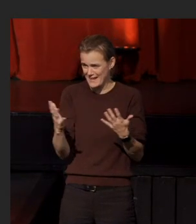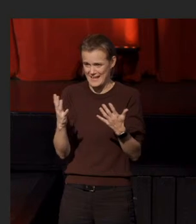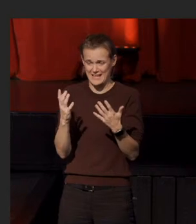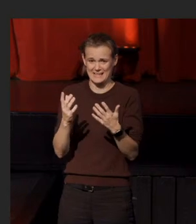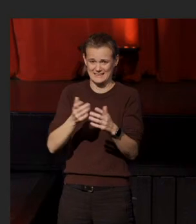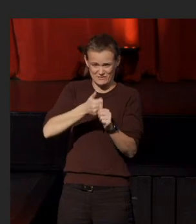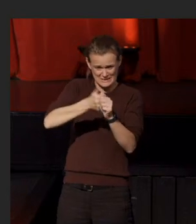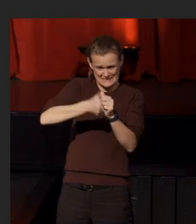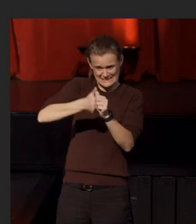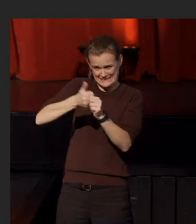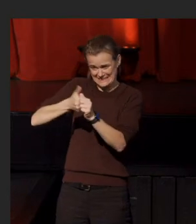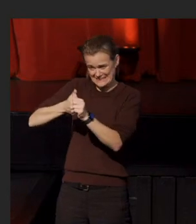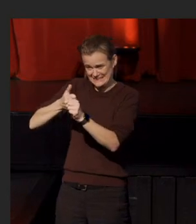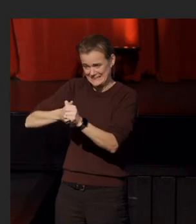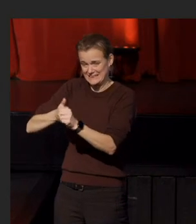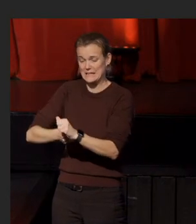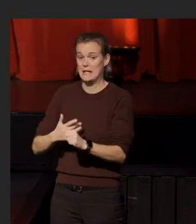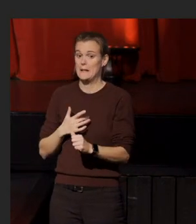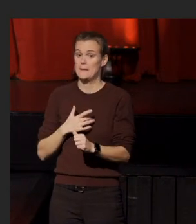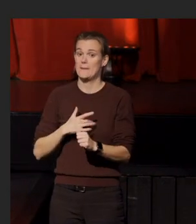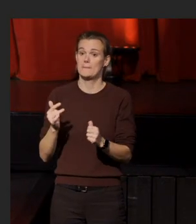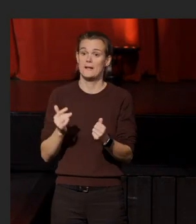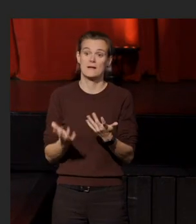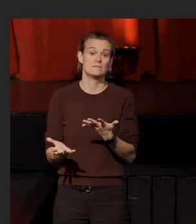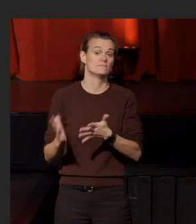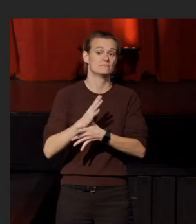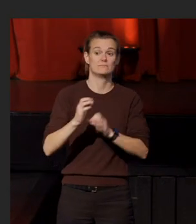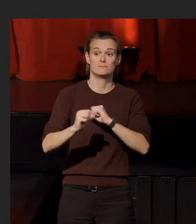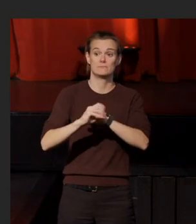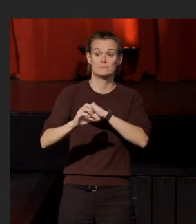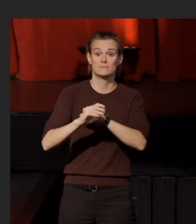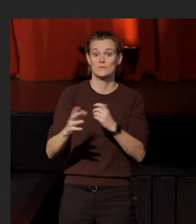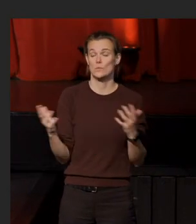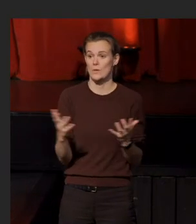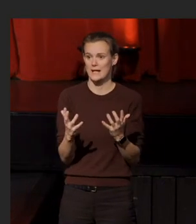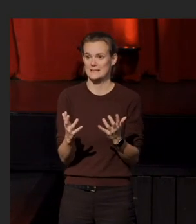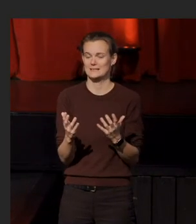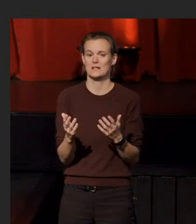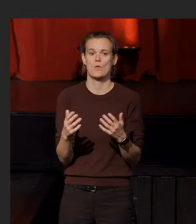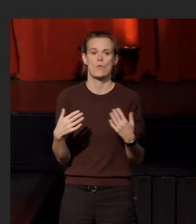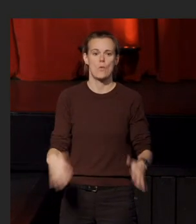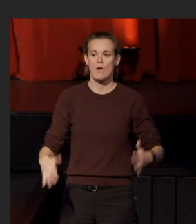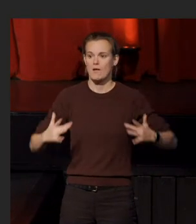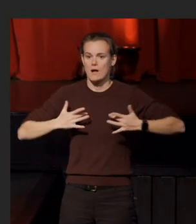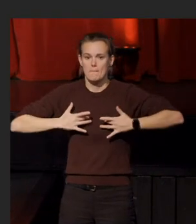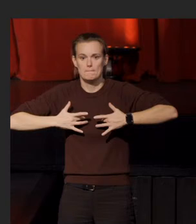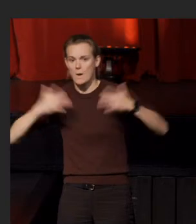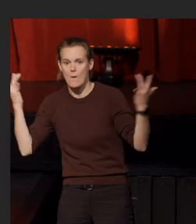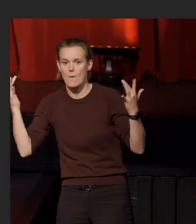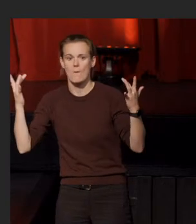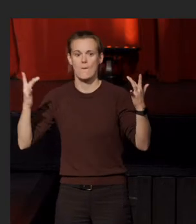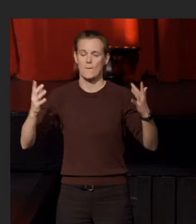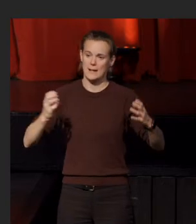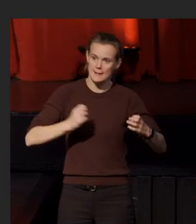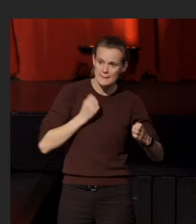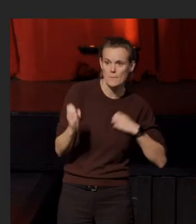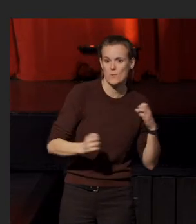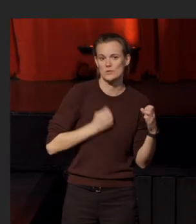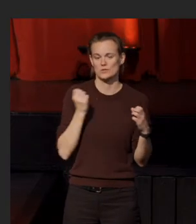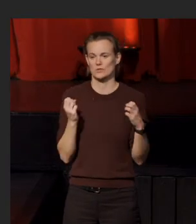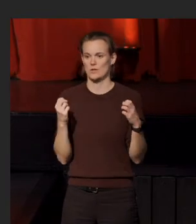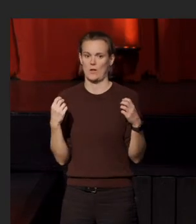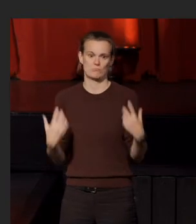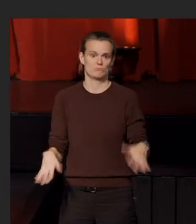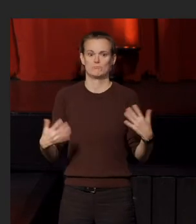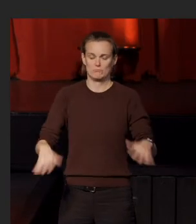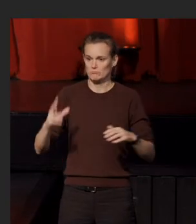attention. And that tends to be, human nature being what it is, sensational, extreme, emotional content. Now, this